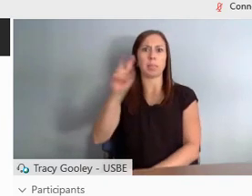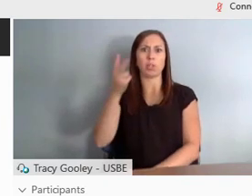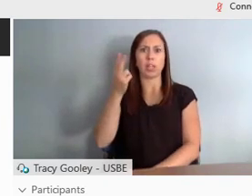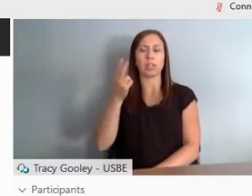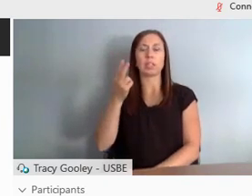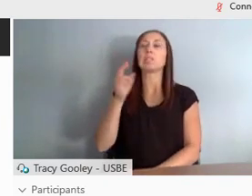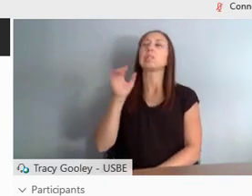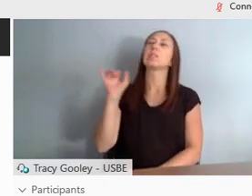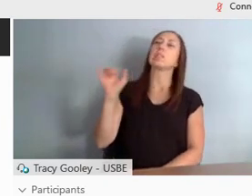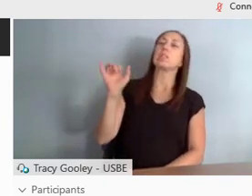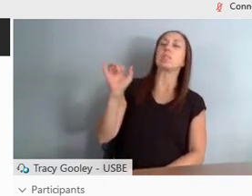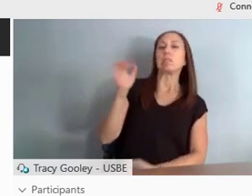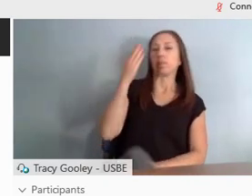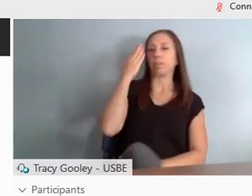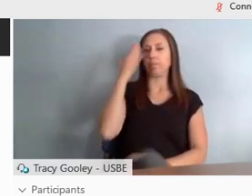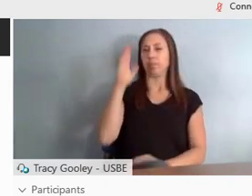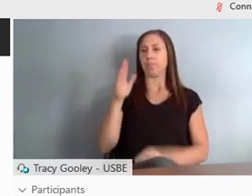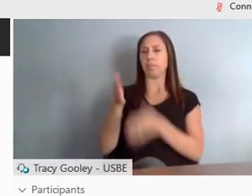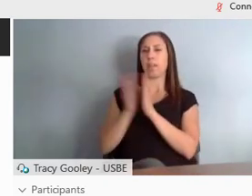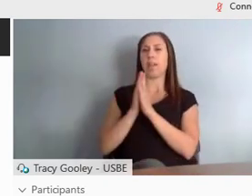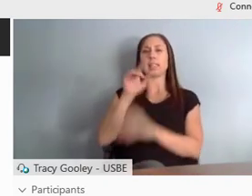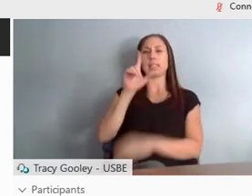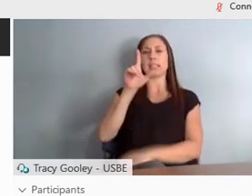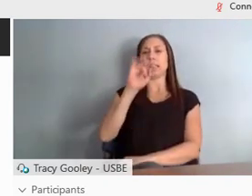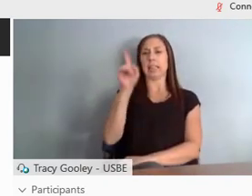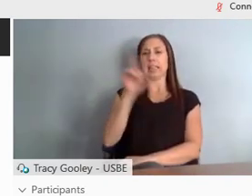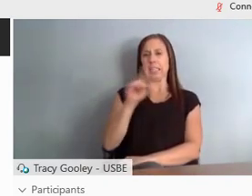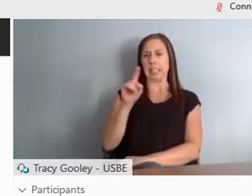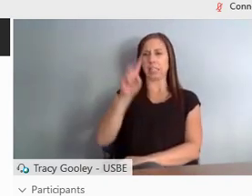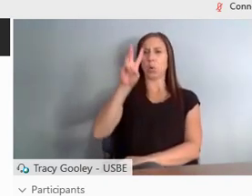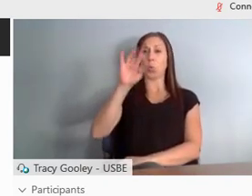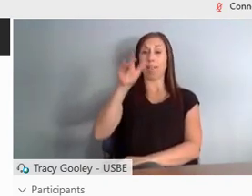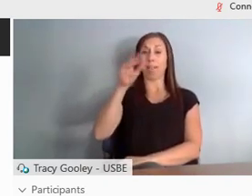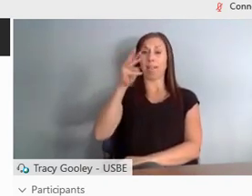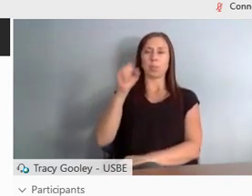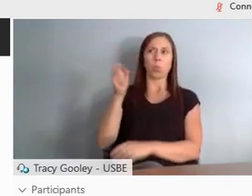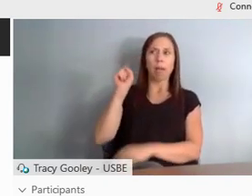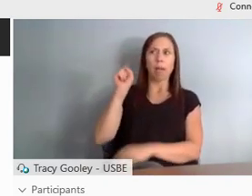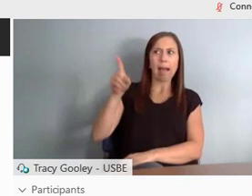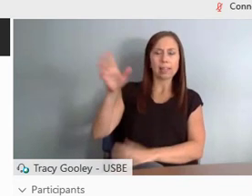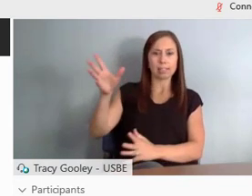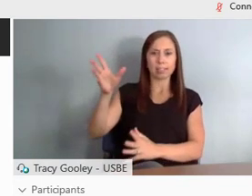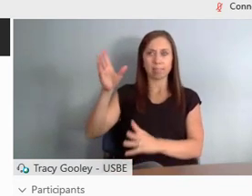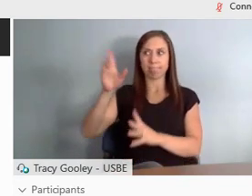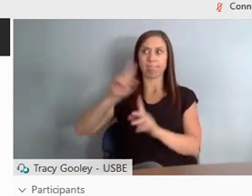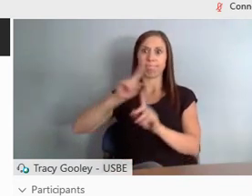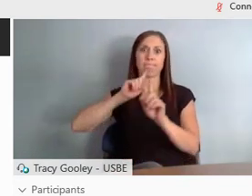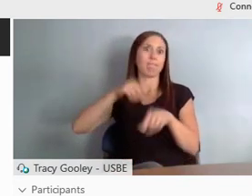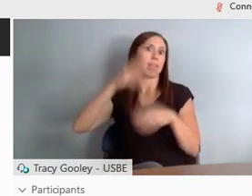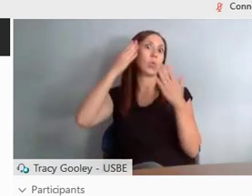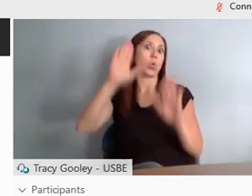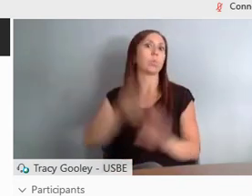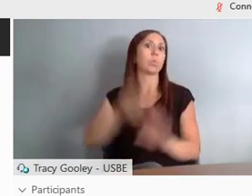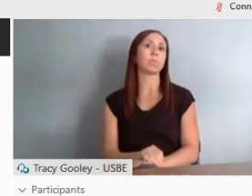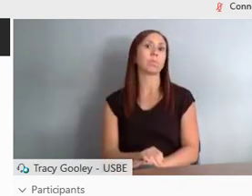not quite sure what Liz Williams' direction will be on that. So hang tight and we'll see if we can get her to answer